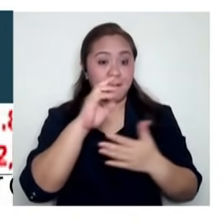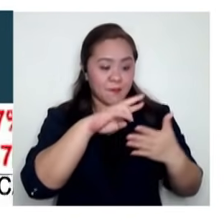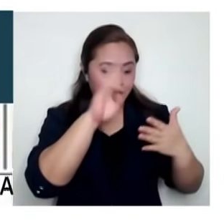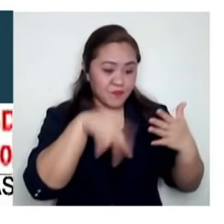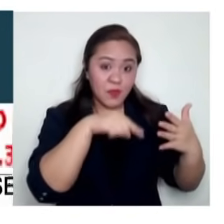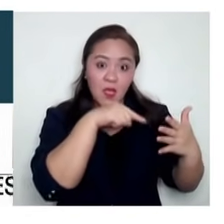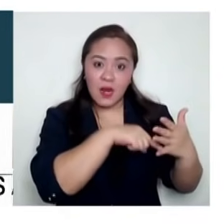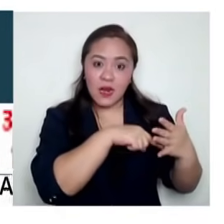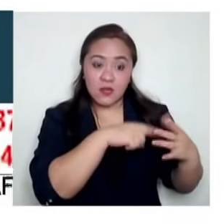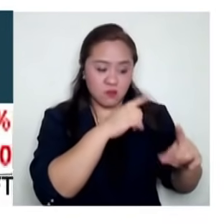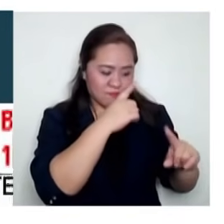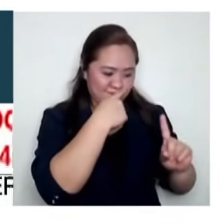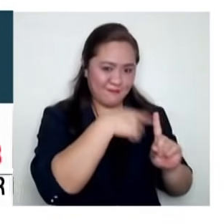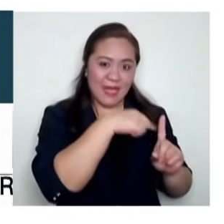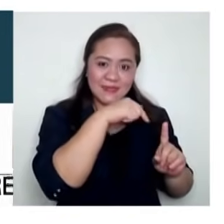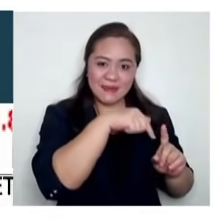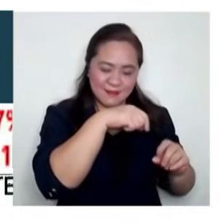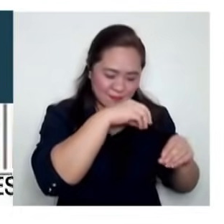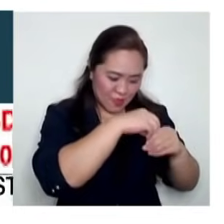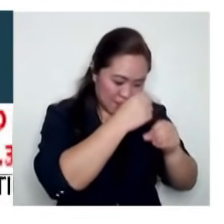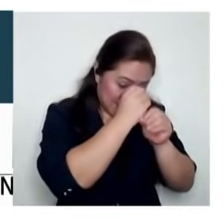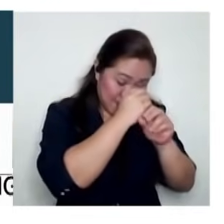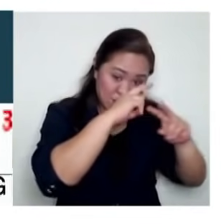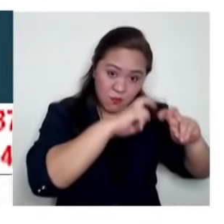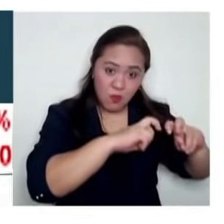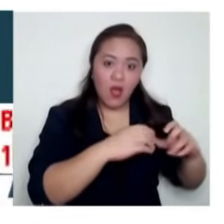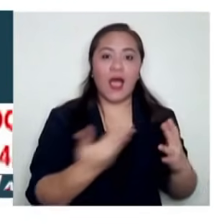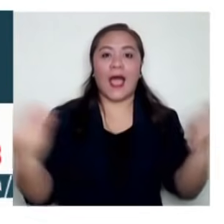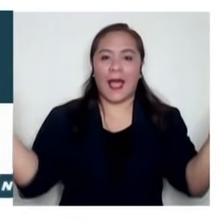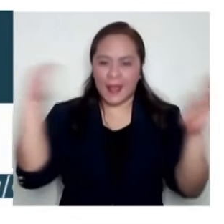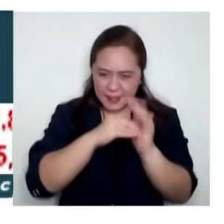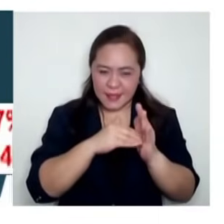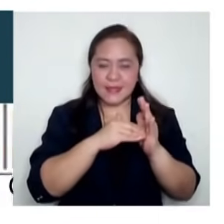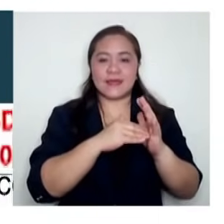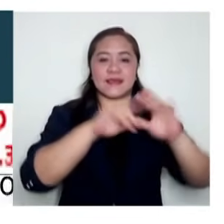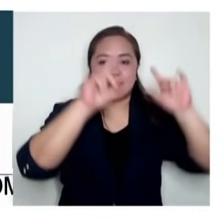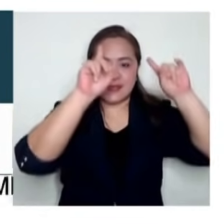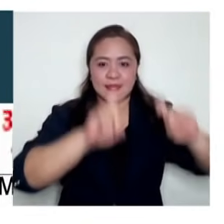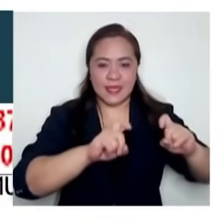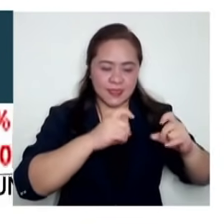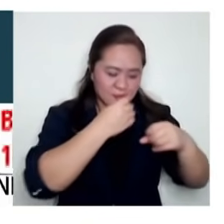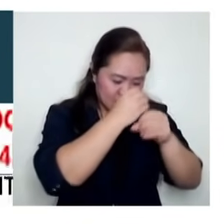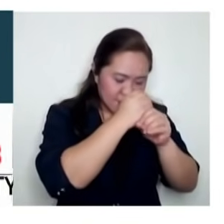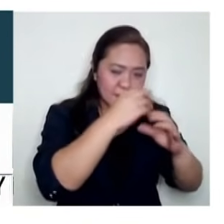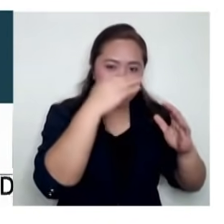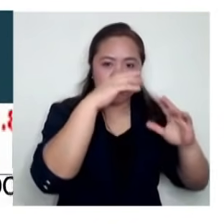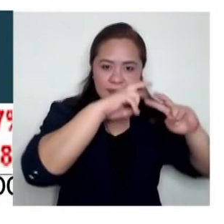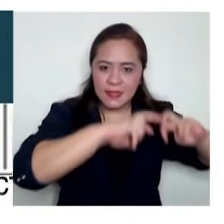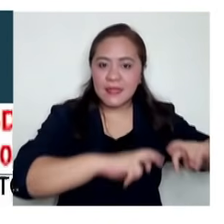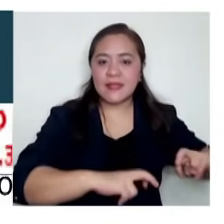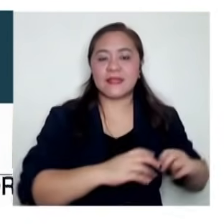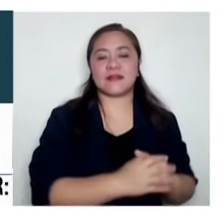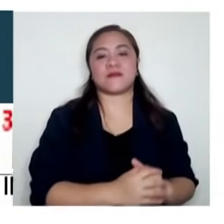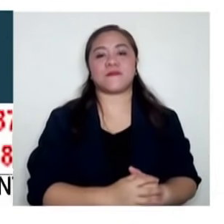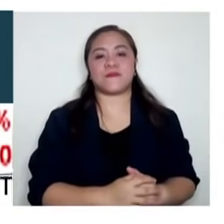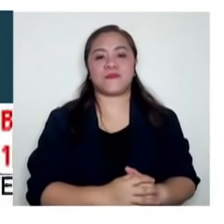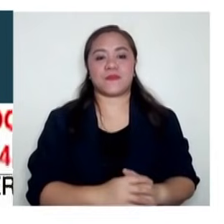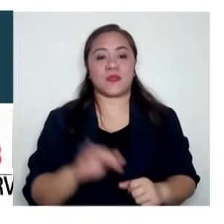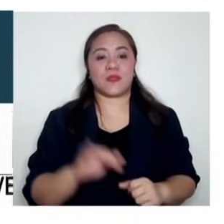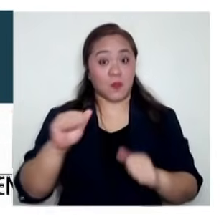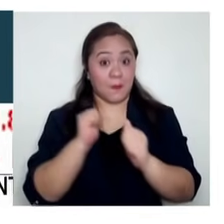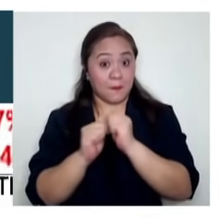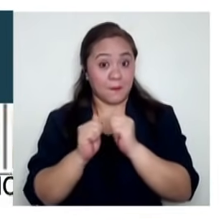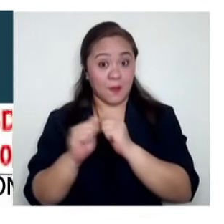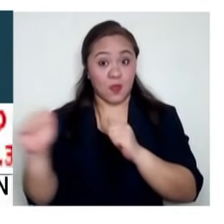variant so that we have an extra layer of protection. So it's not true that all of these tests